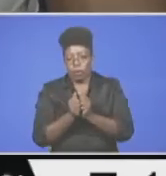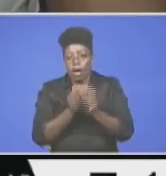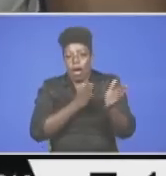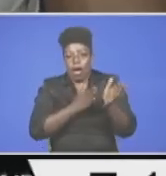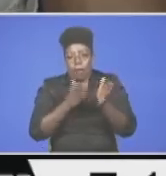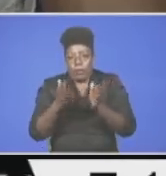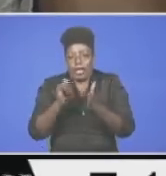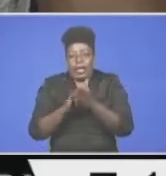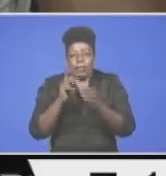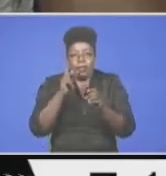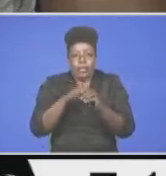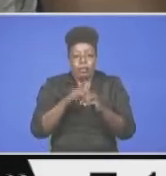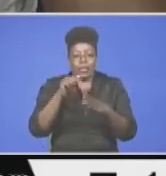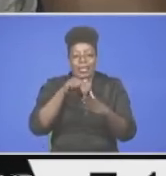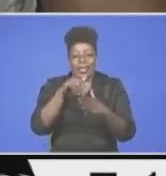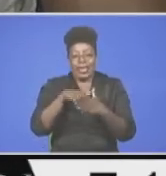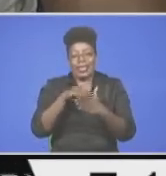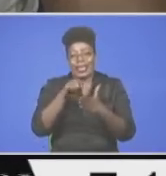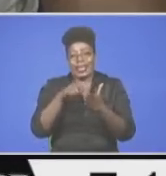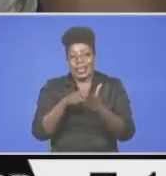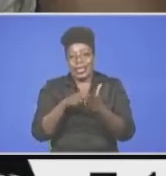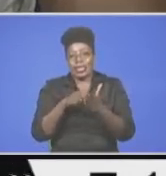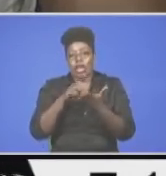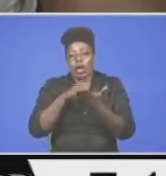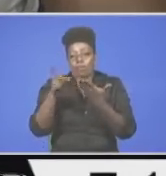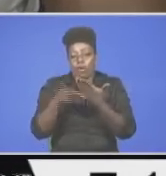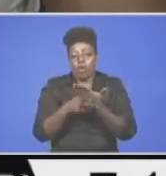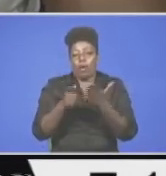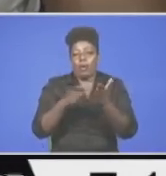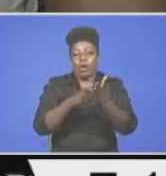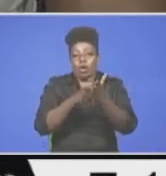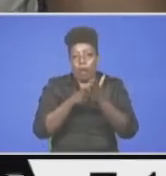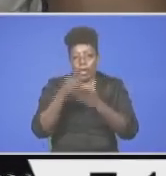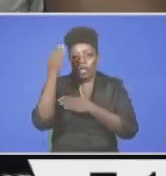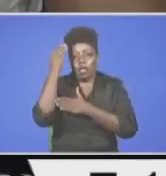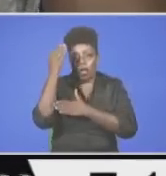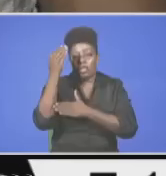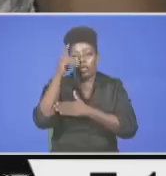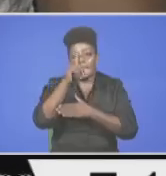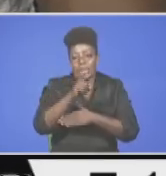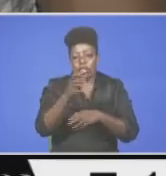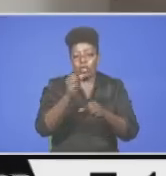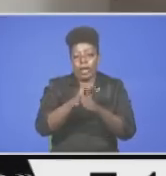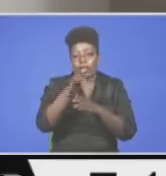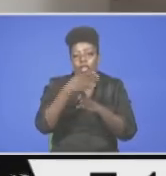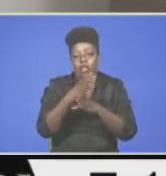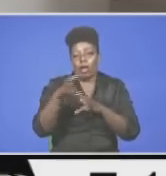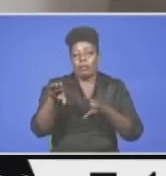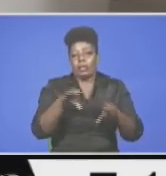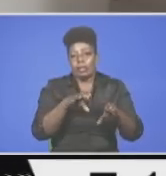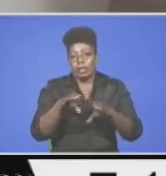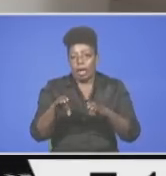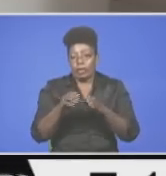that participants of the program are acquiring the knowledge they need to get the job done. You want